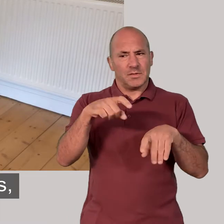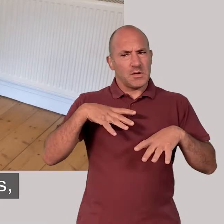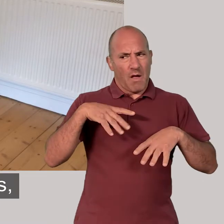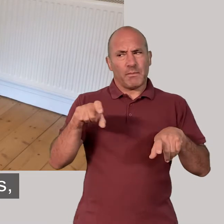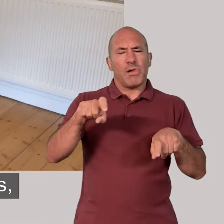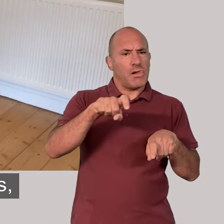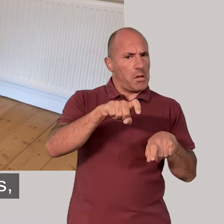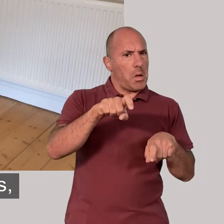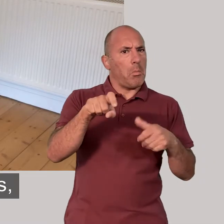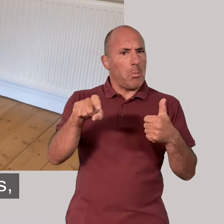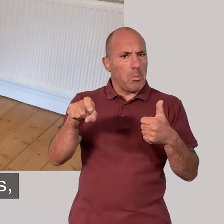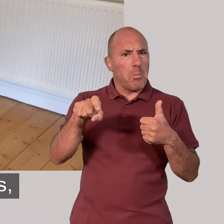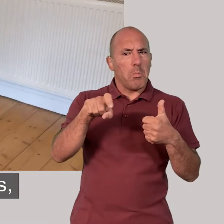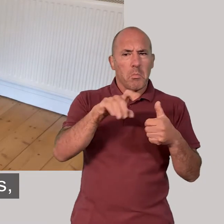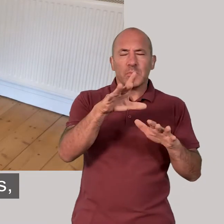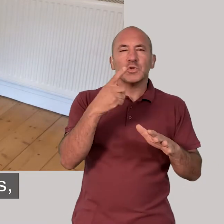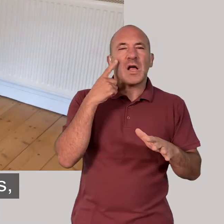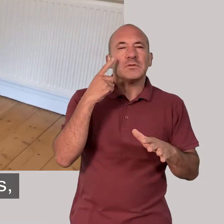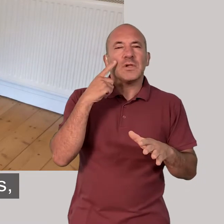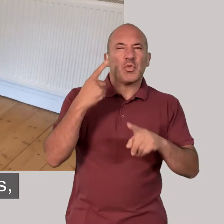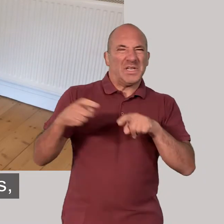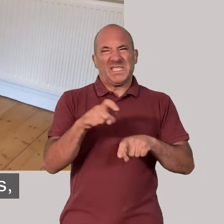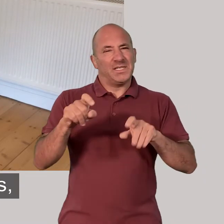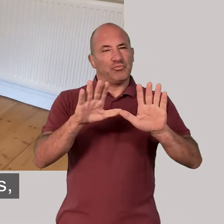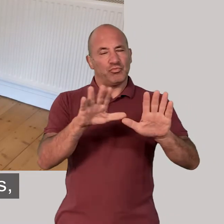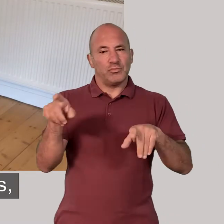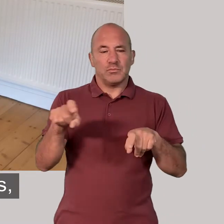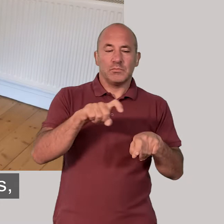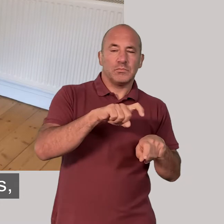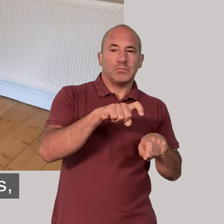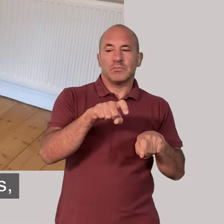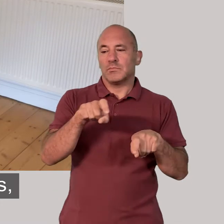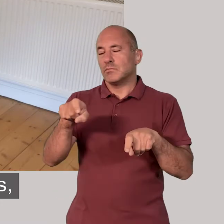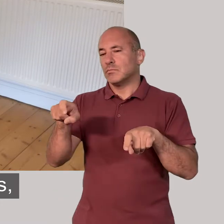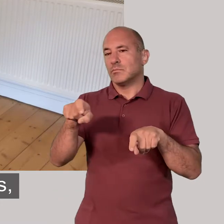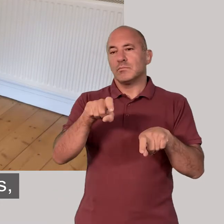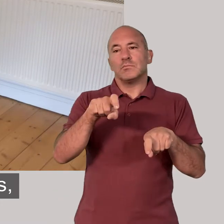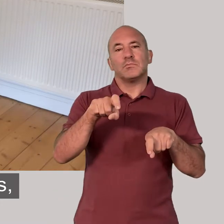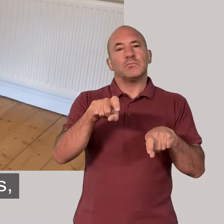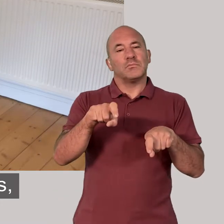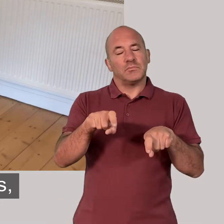See how comfortable you can make this, how gentle your movements can be.